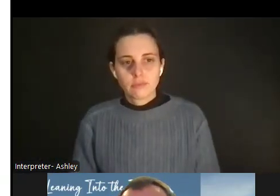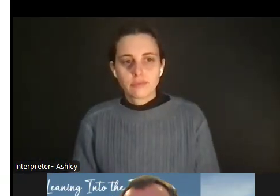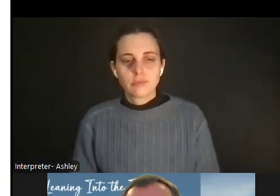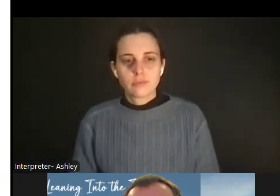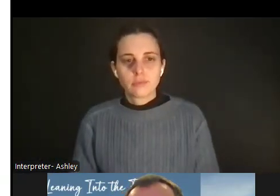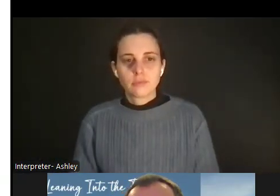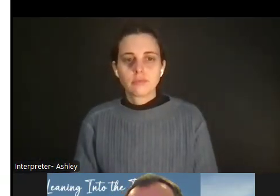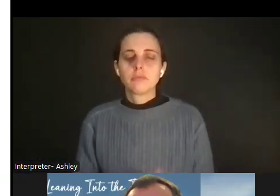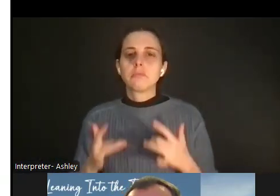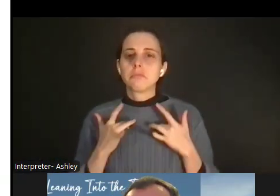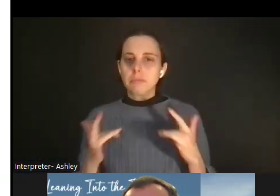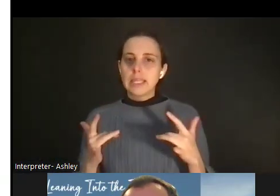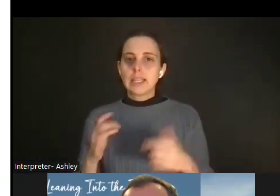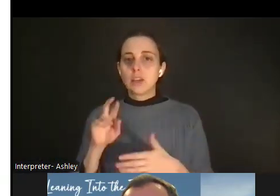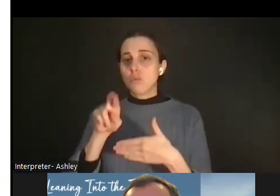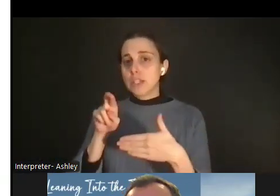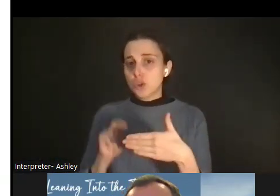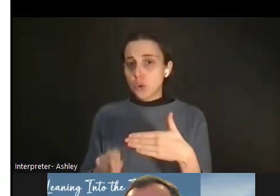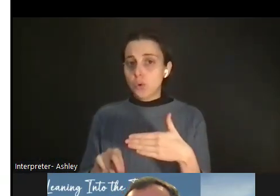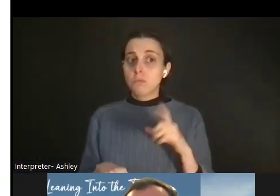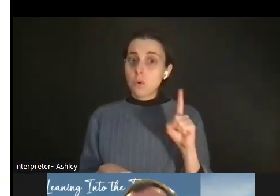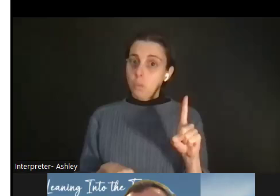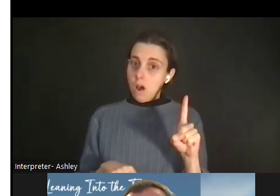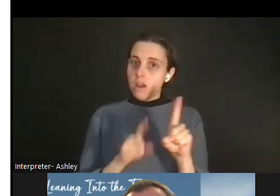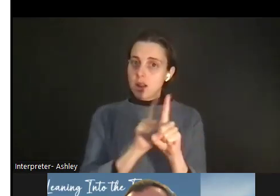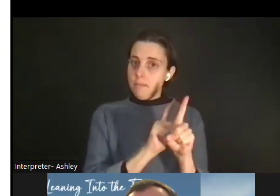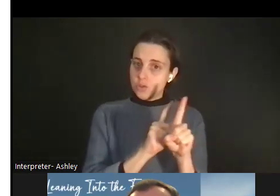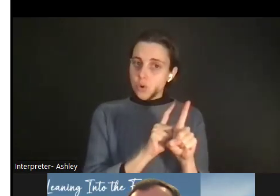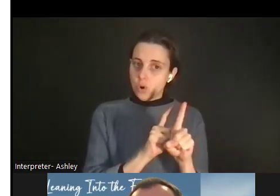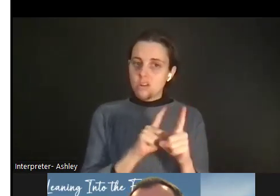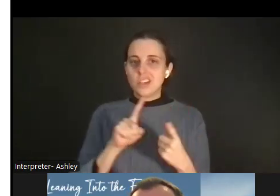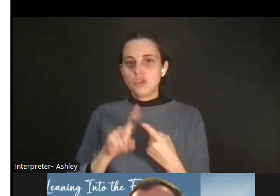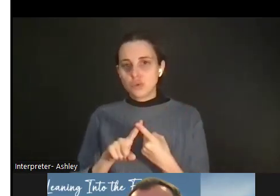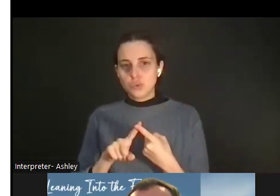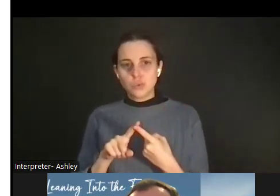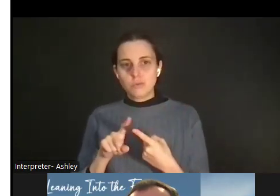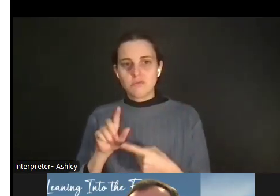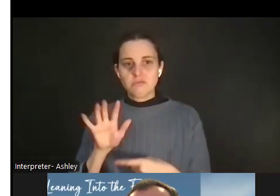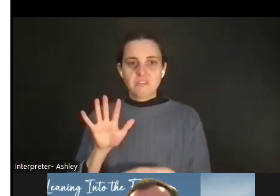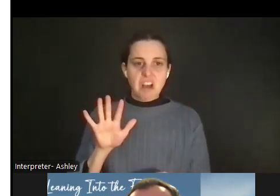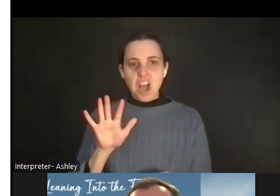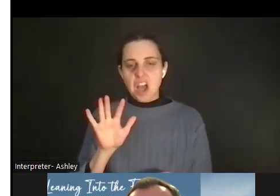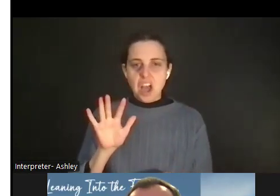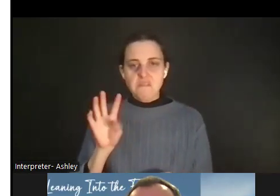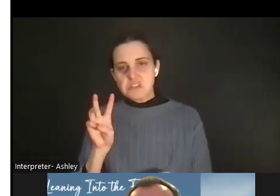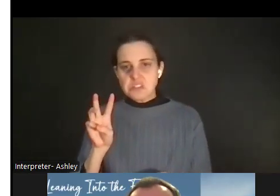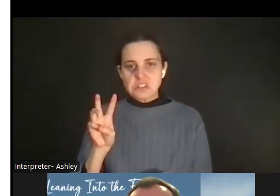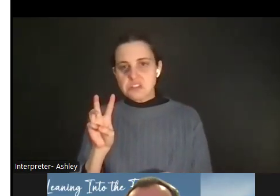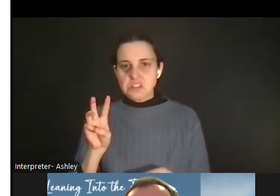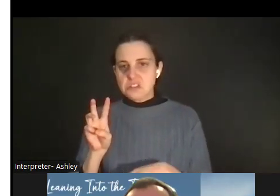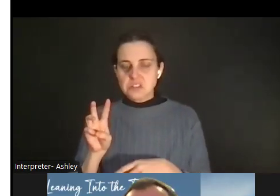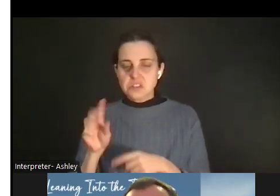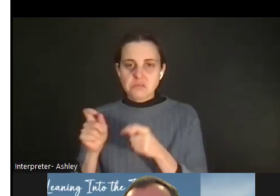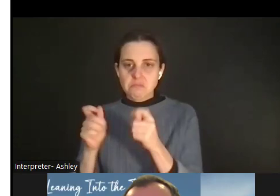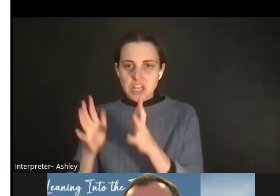is the ratio, and then also what we see is that cascading effect. So as we are